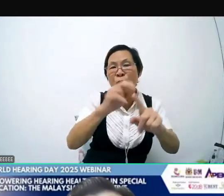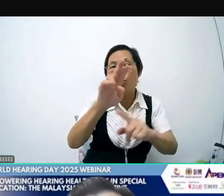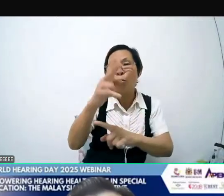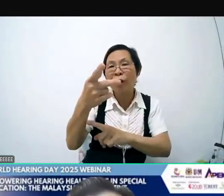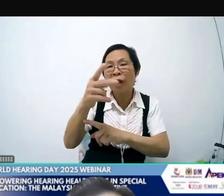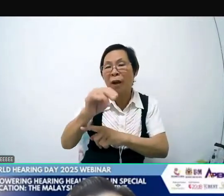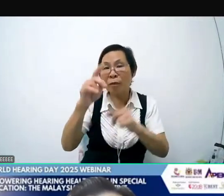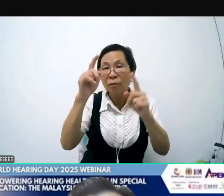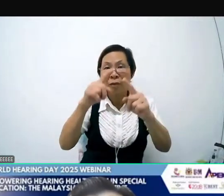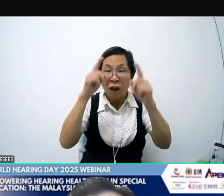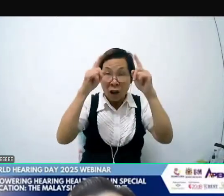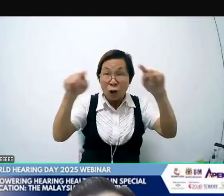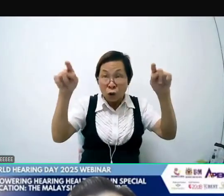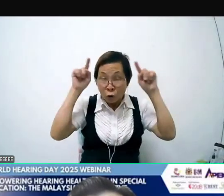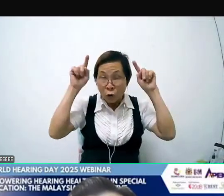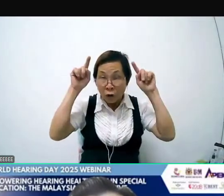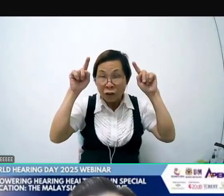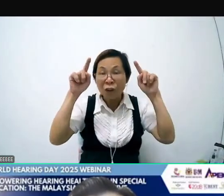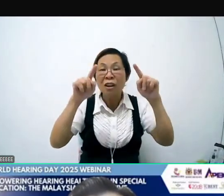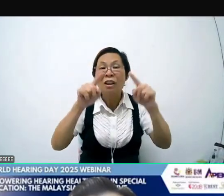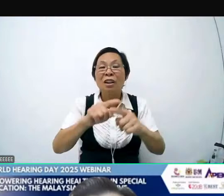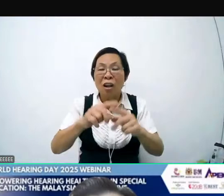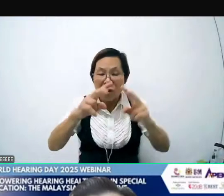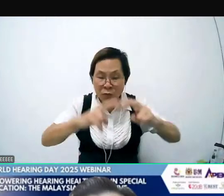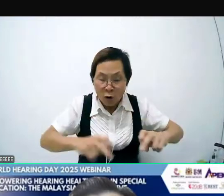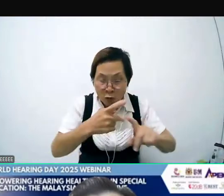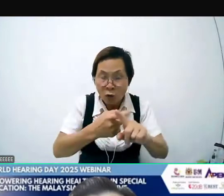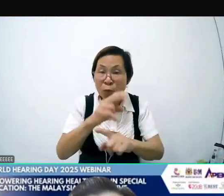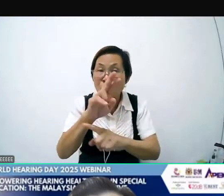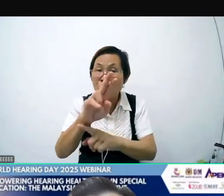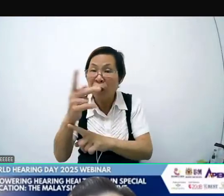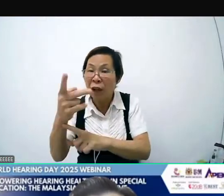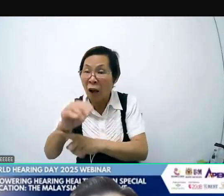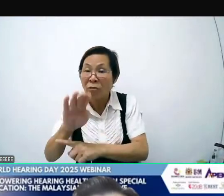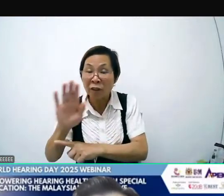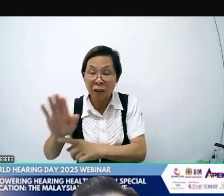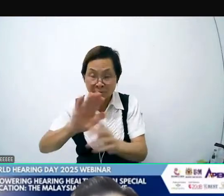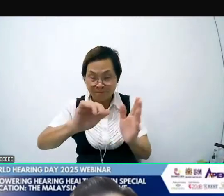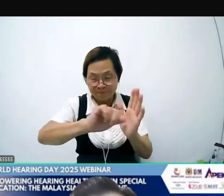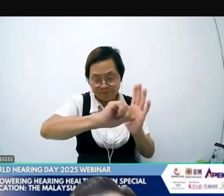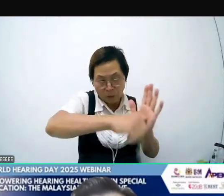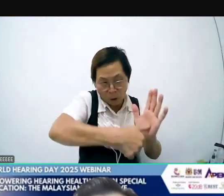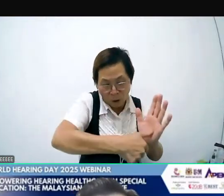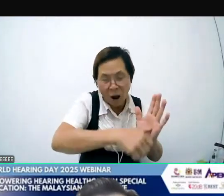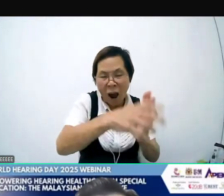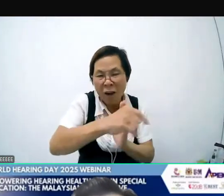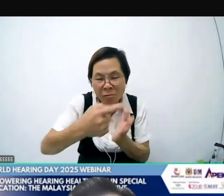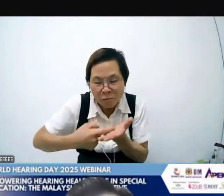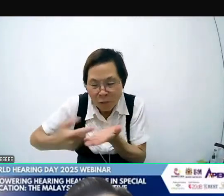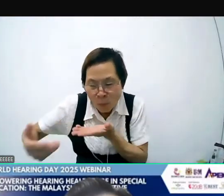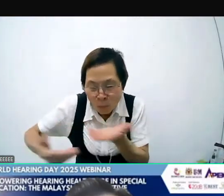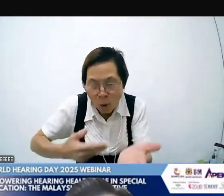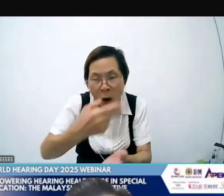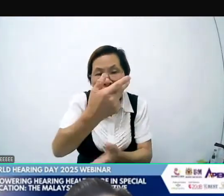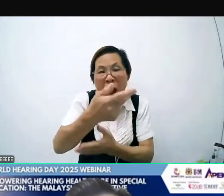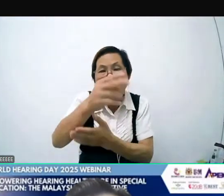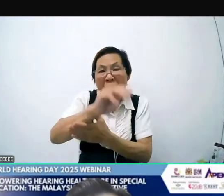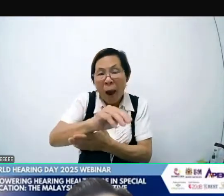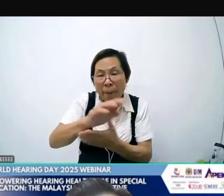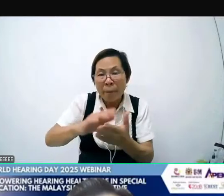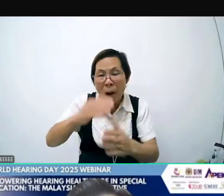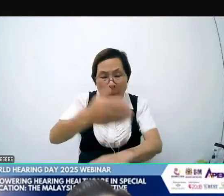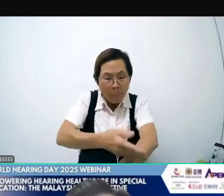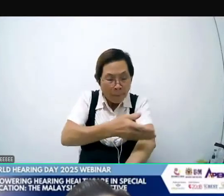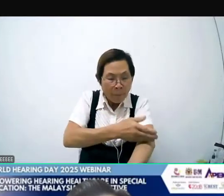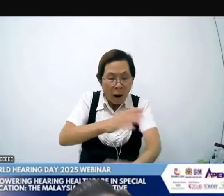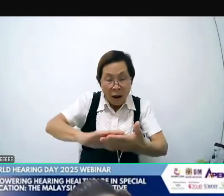graduate researcher from UKM. She had emphasized, she had discussed about the enhancing learning for deaf